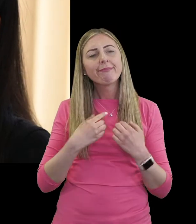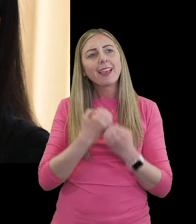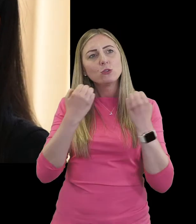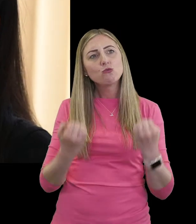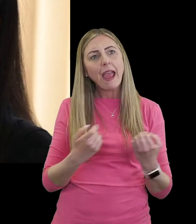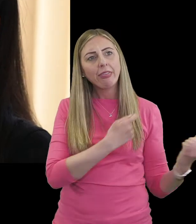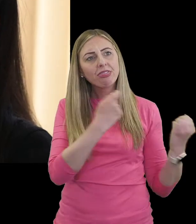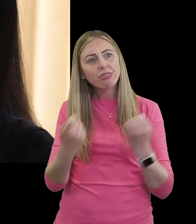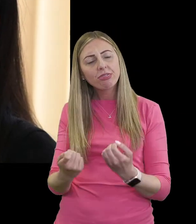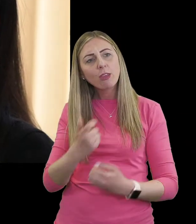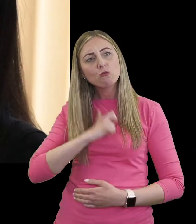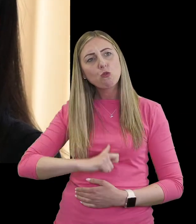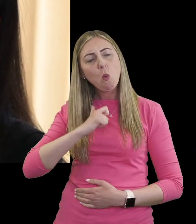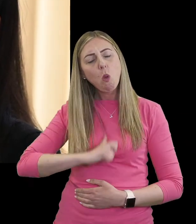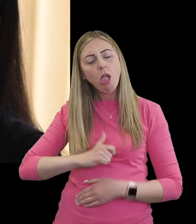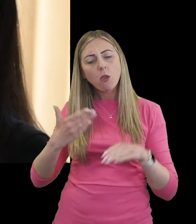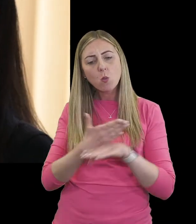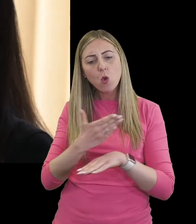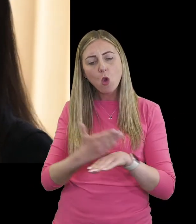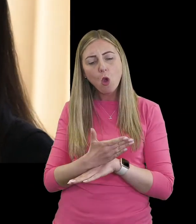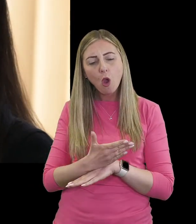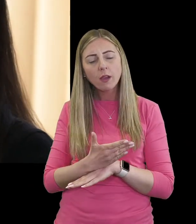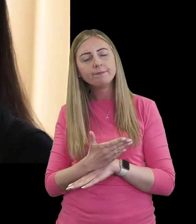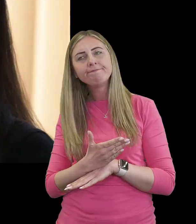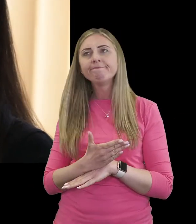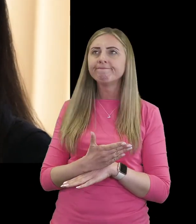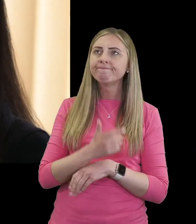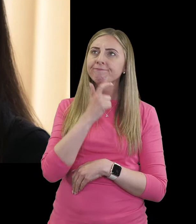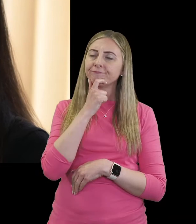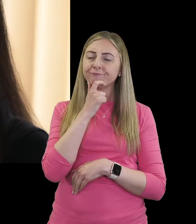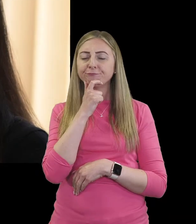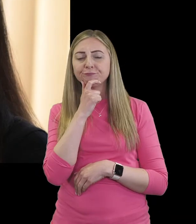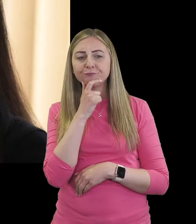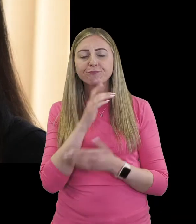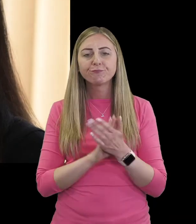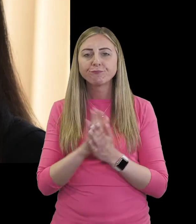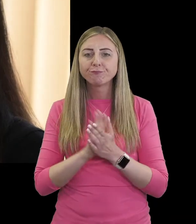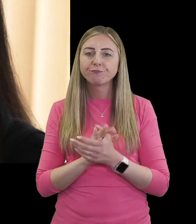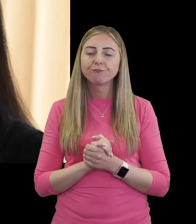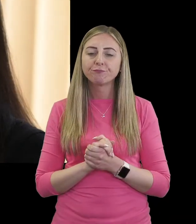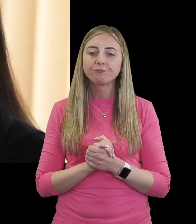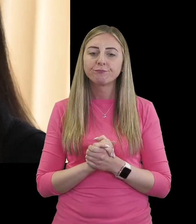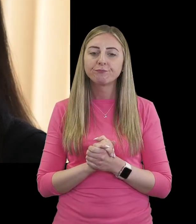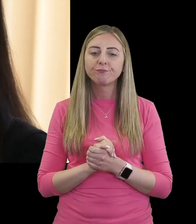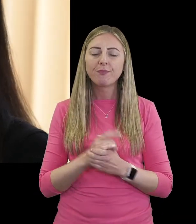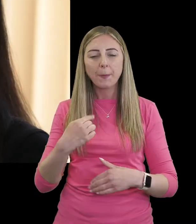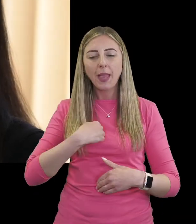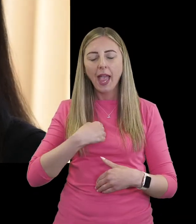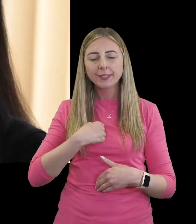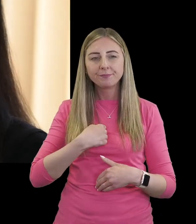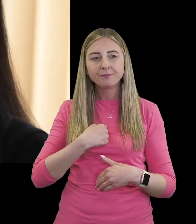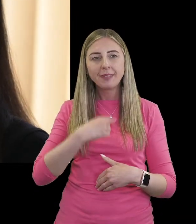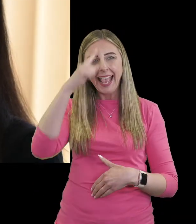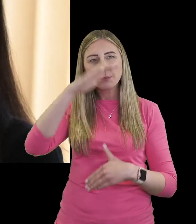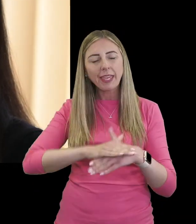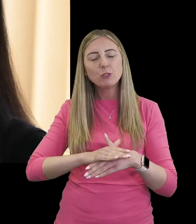that I bring to my work, I suppose the first one for me is the personal